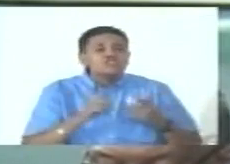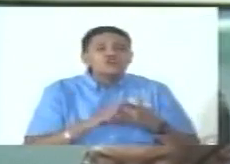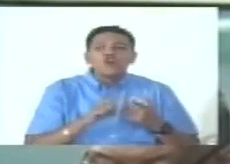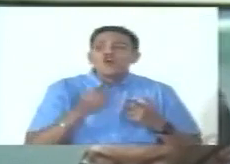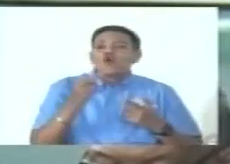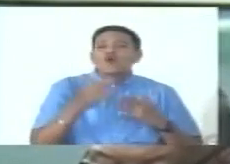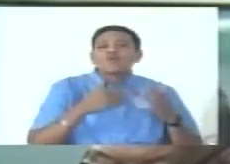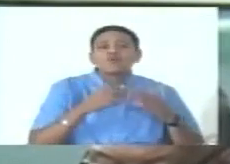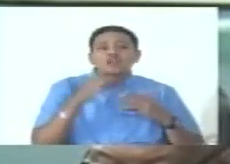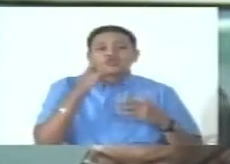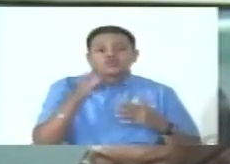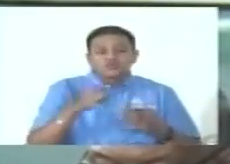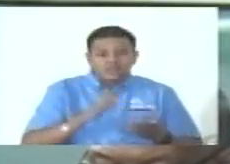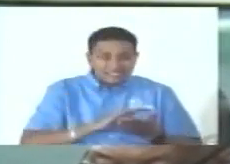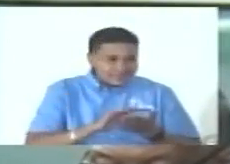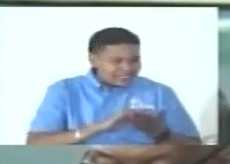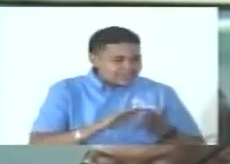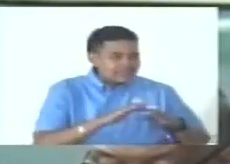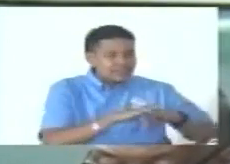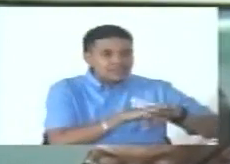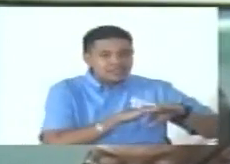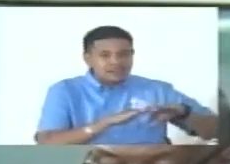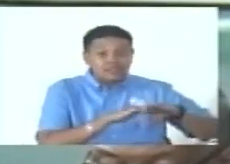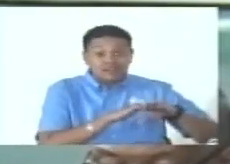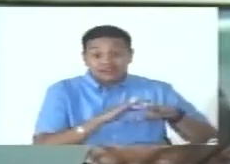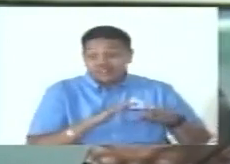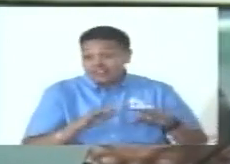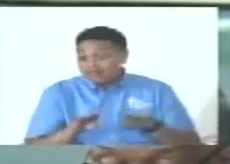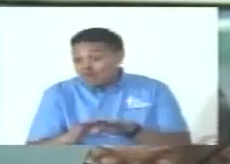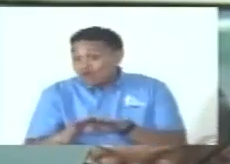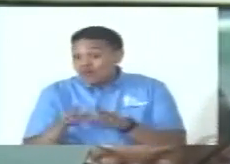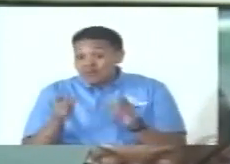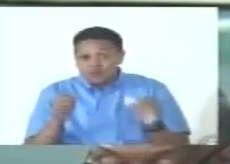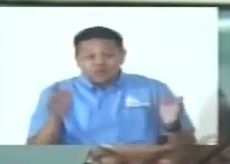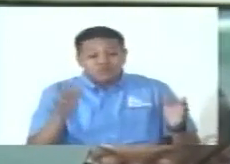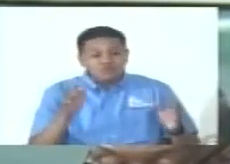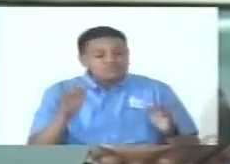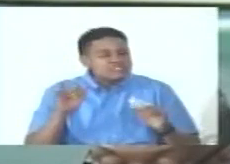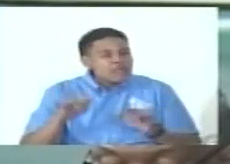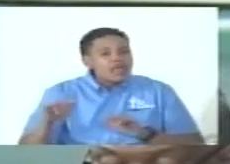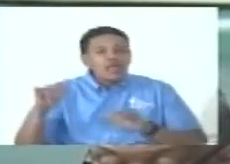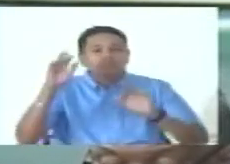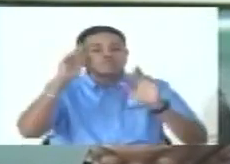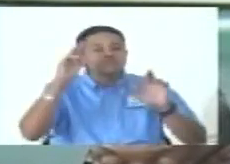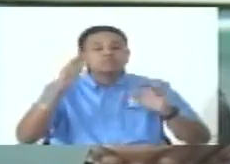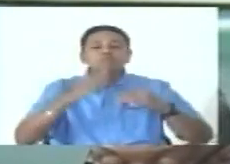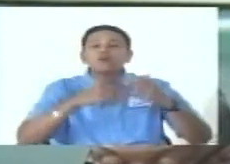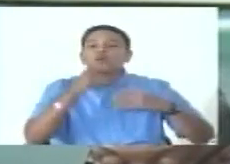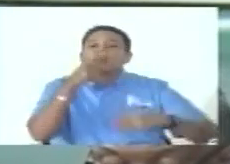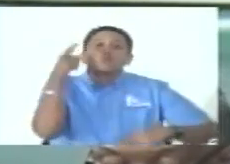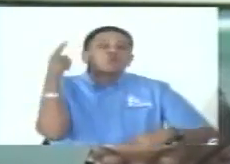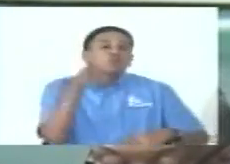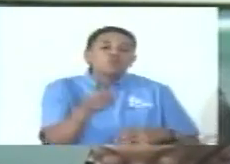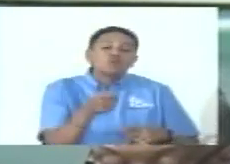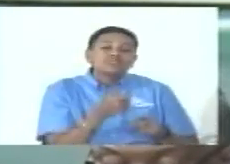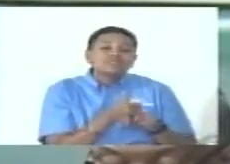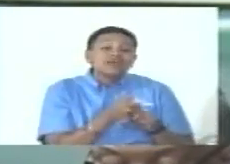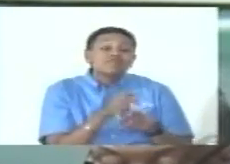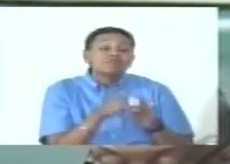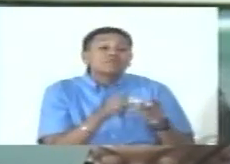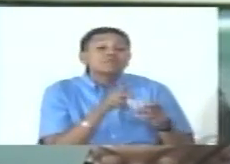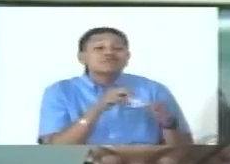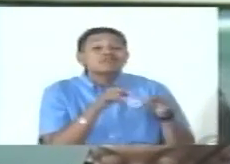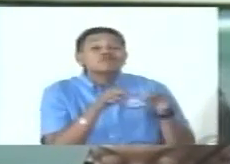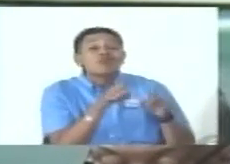whether you are a groundsman, the level of respect was the same. Constituents describe him as a